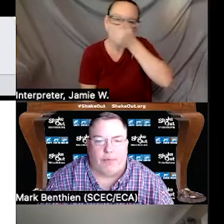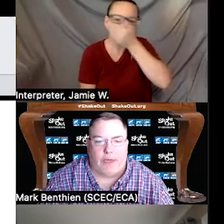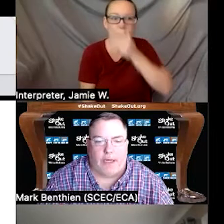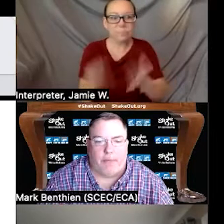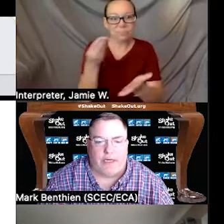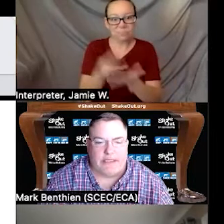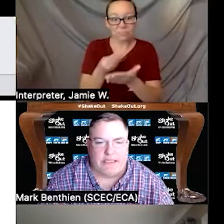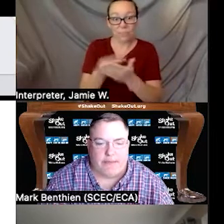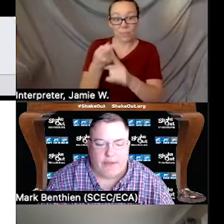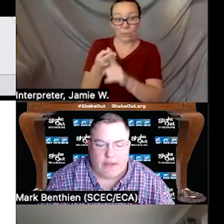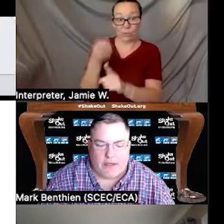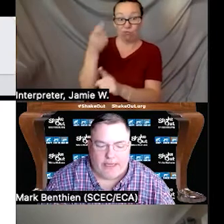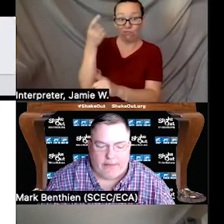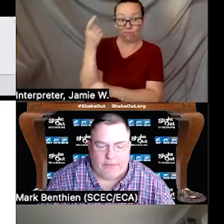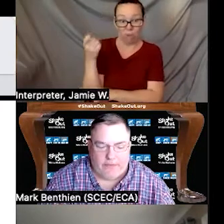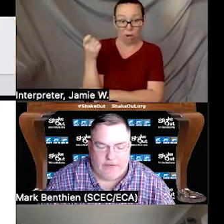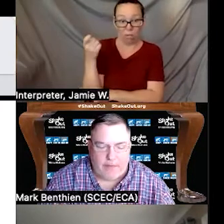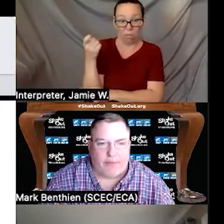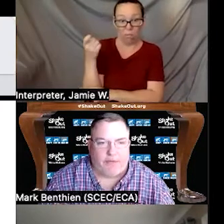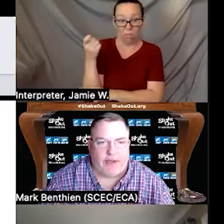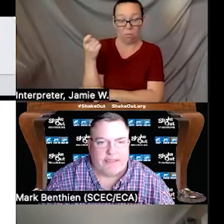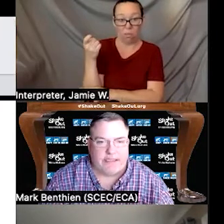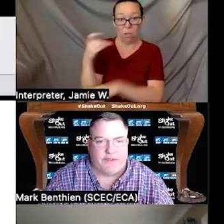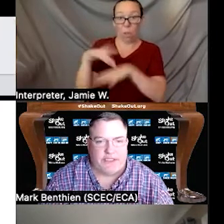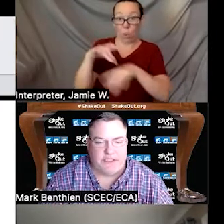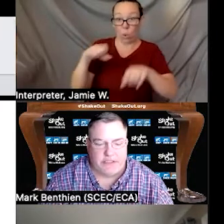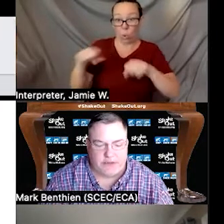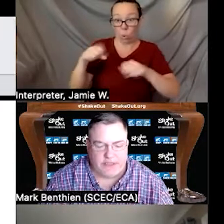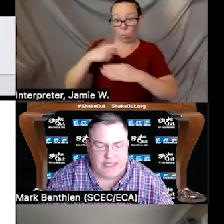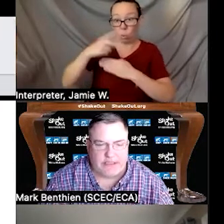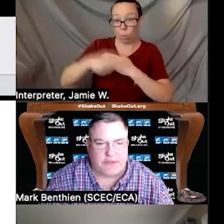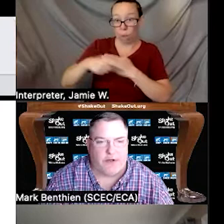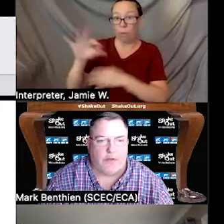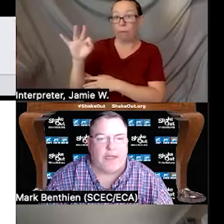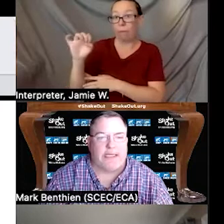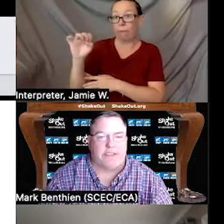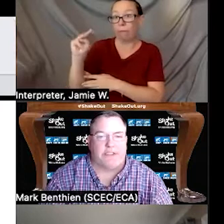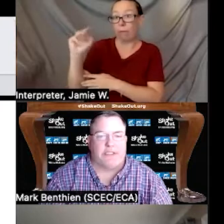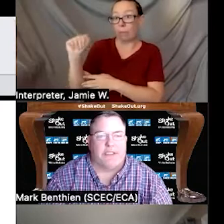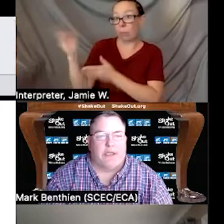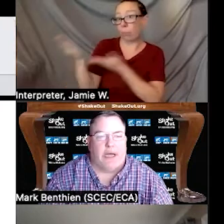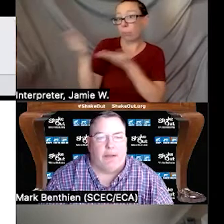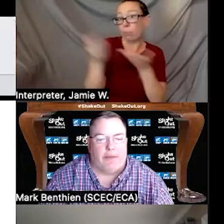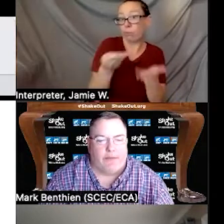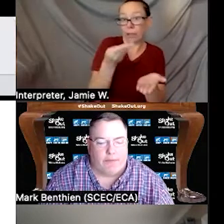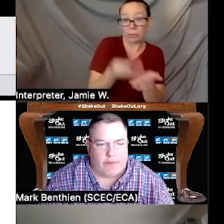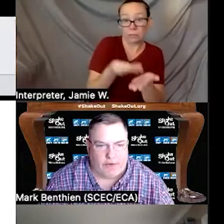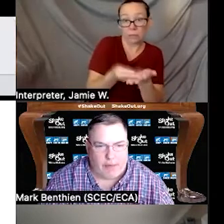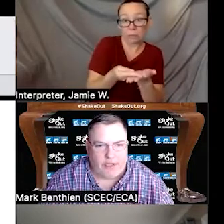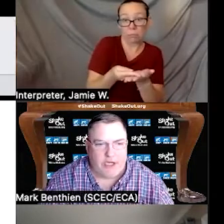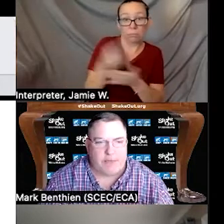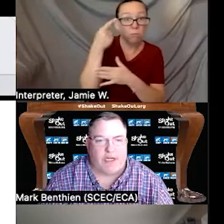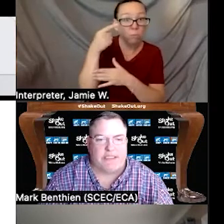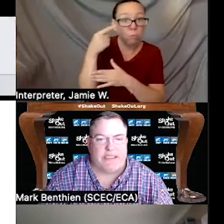it's a process that FEMA provides this funding to states with earthquake hazards. There's